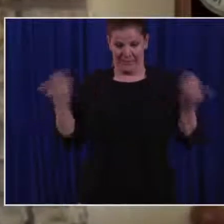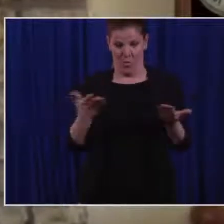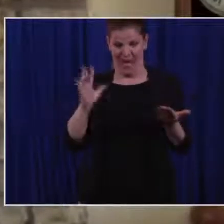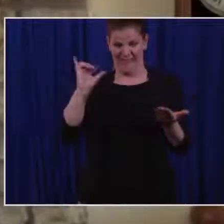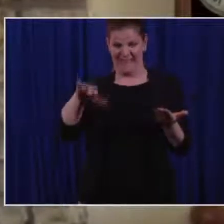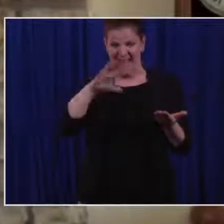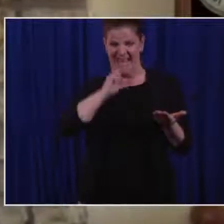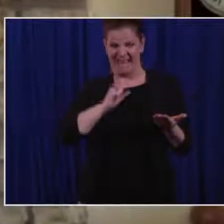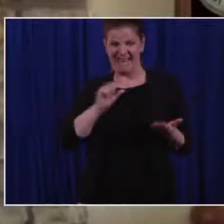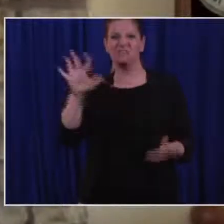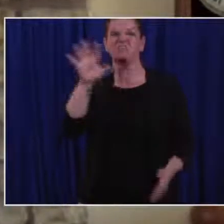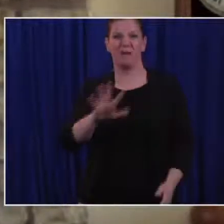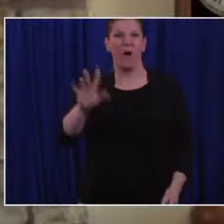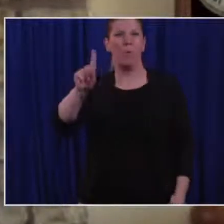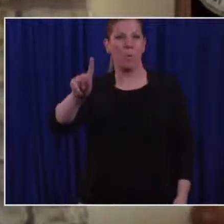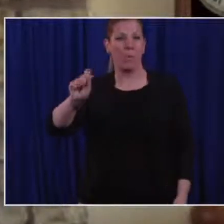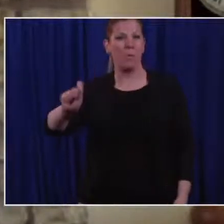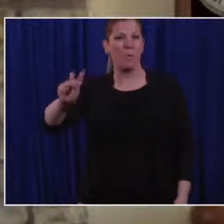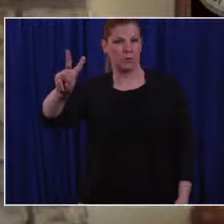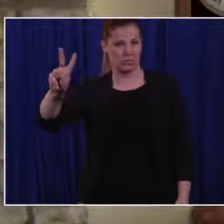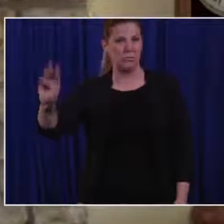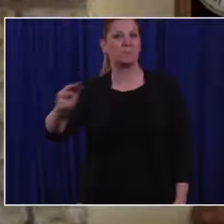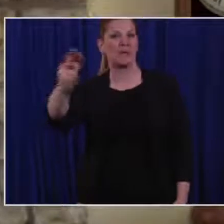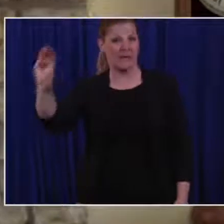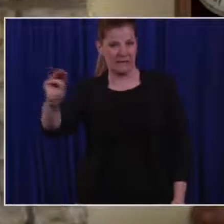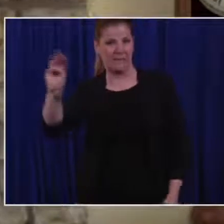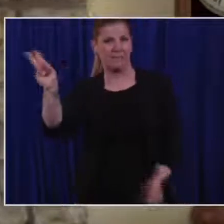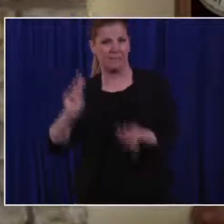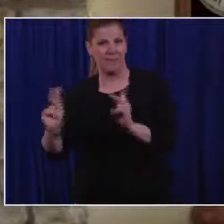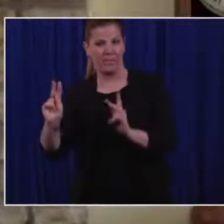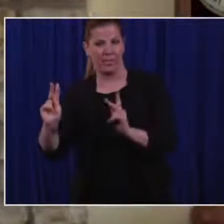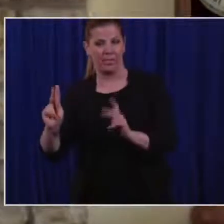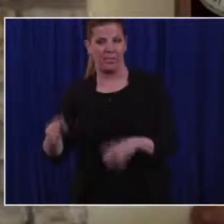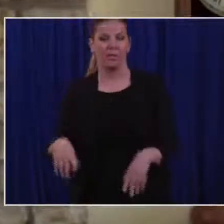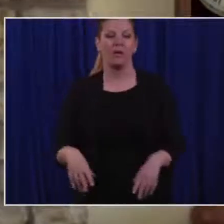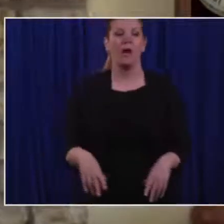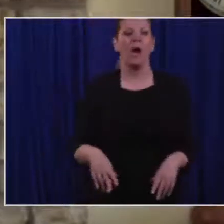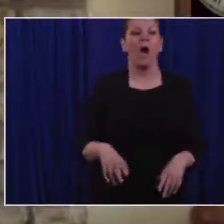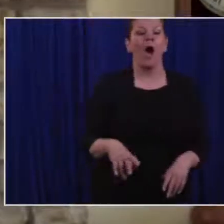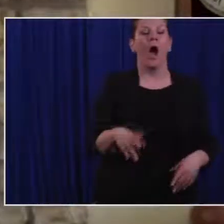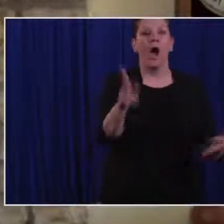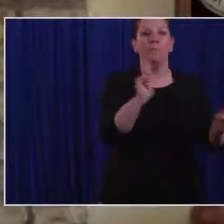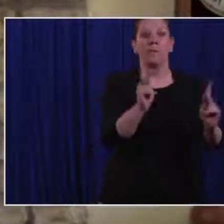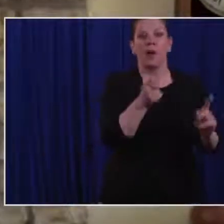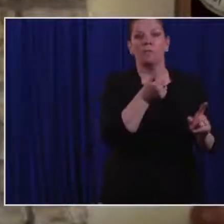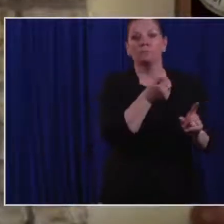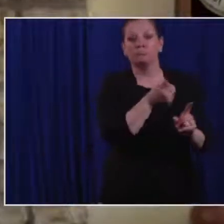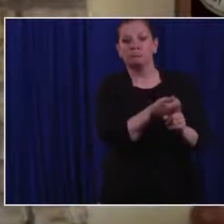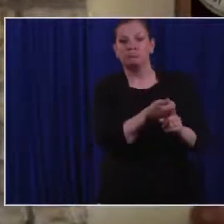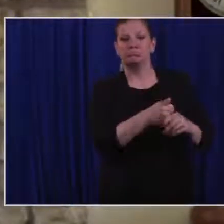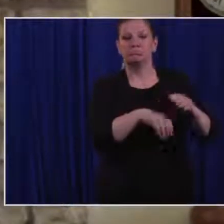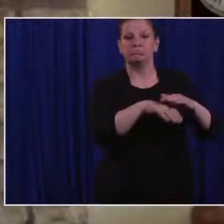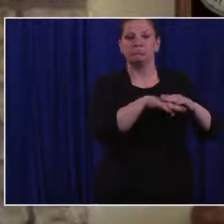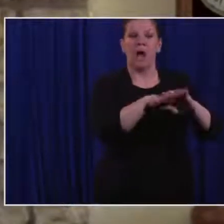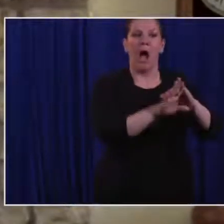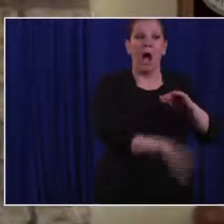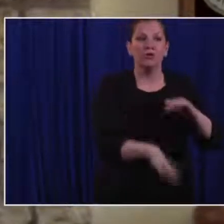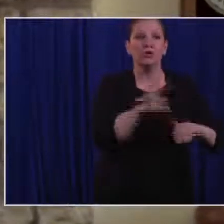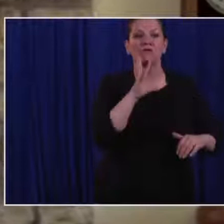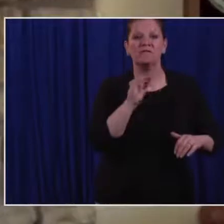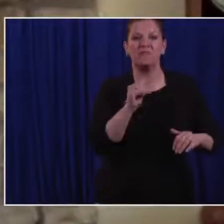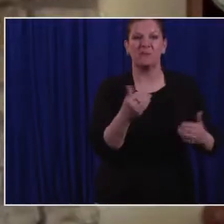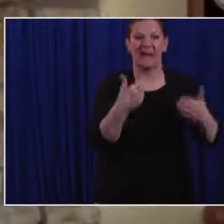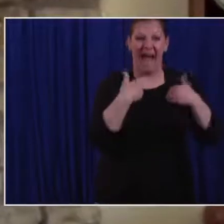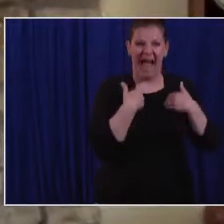million. End-stage renal disease, those under 50, we think is about 25,000. And